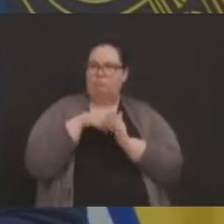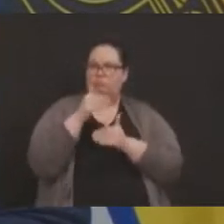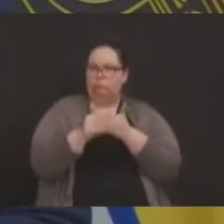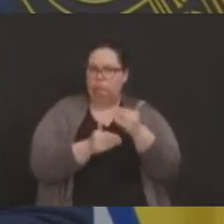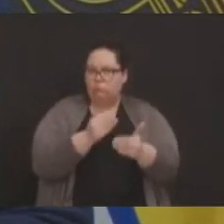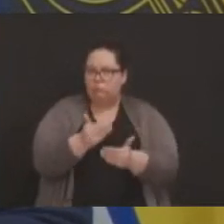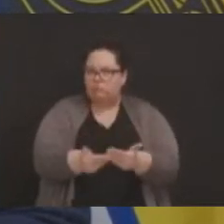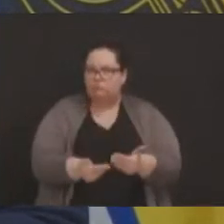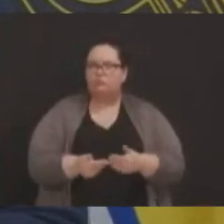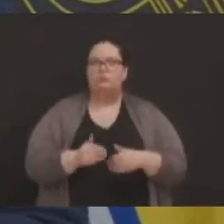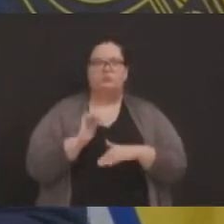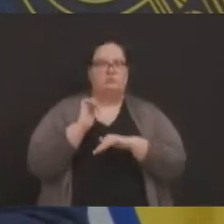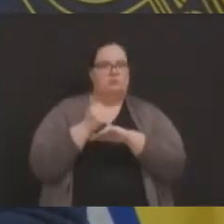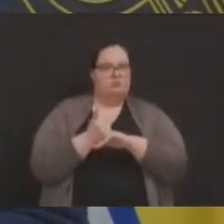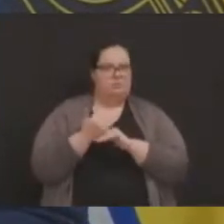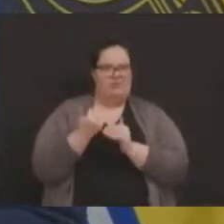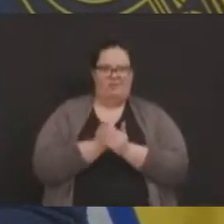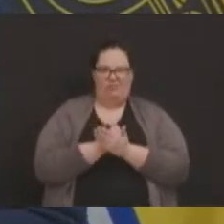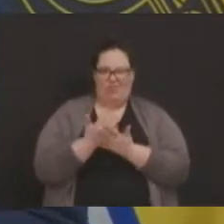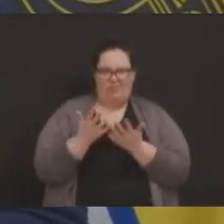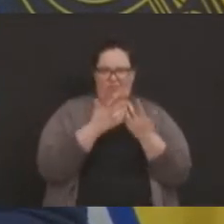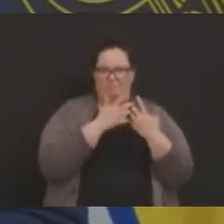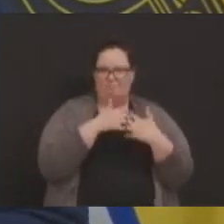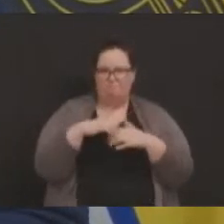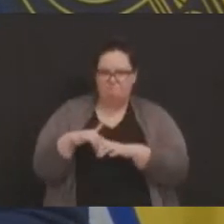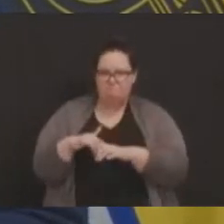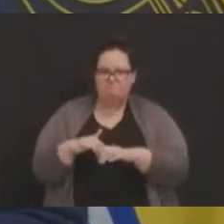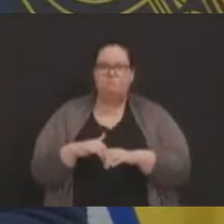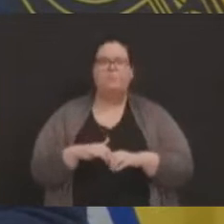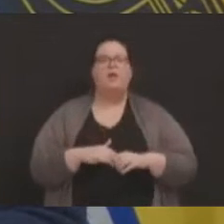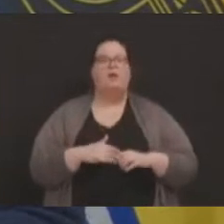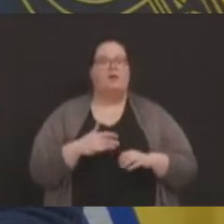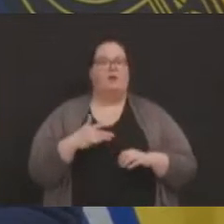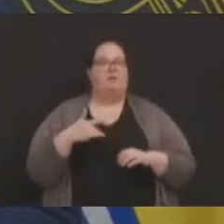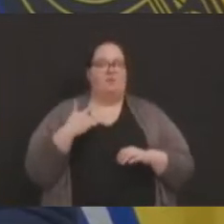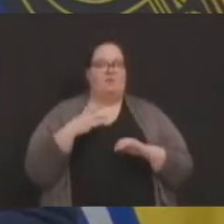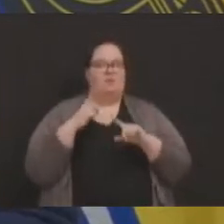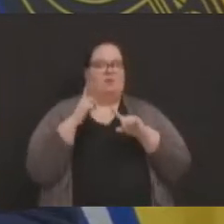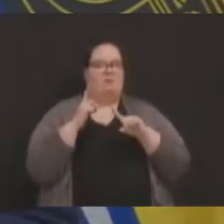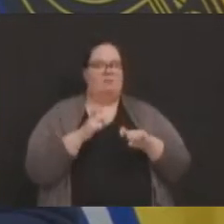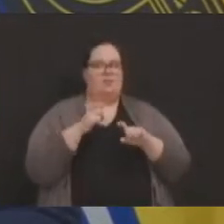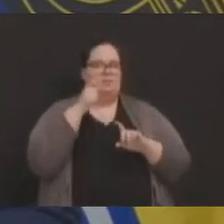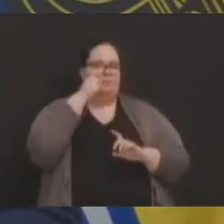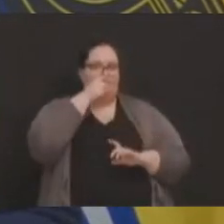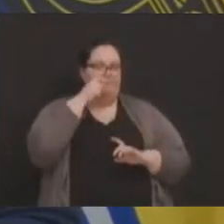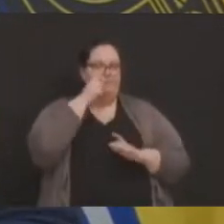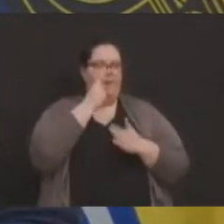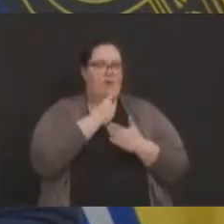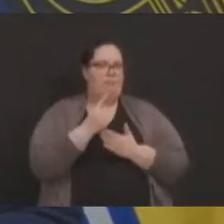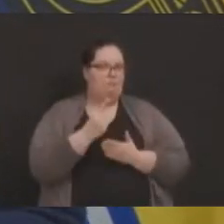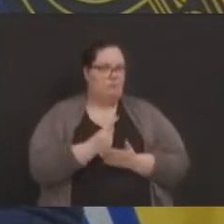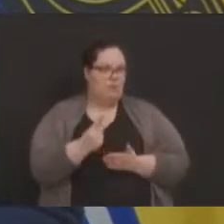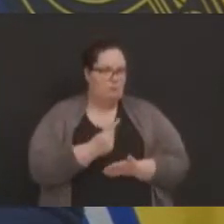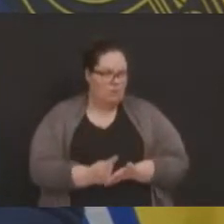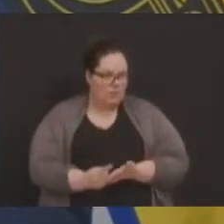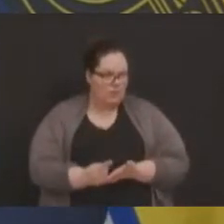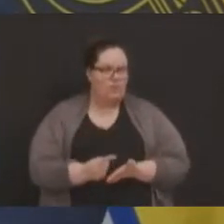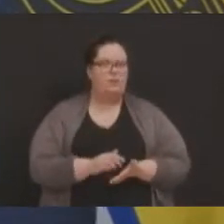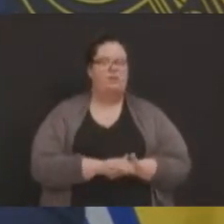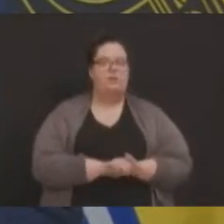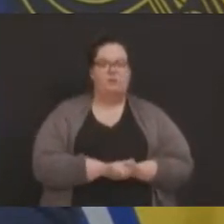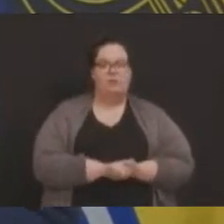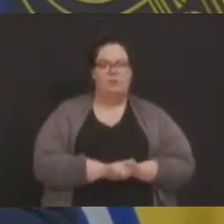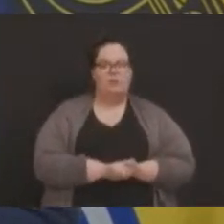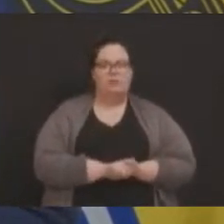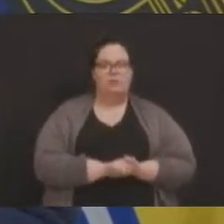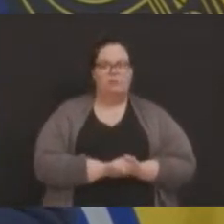be expected to work isolate, meaning that they only go to work and they go home. They do not